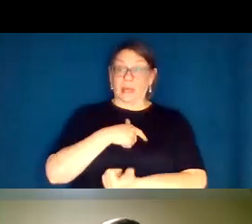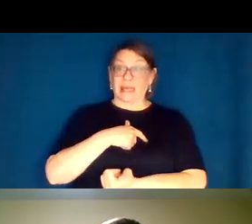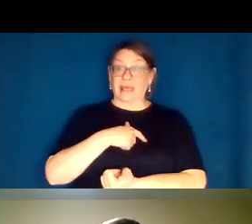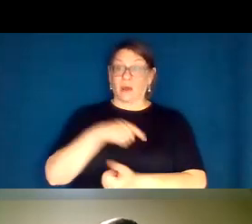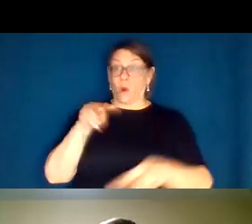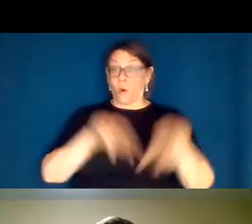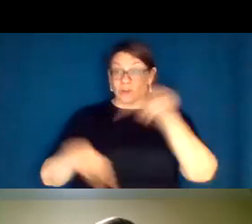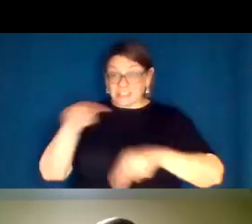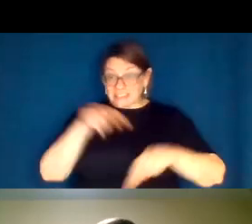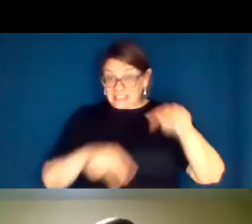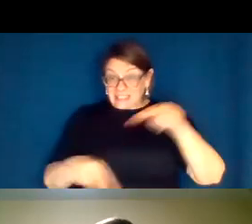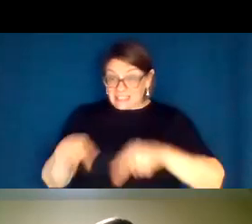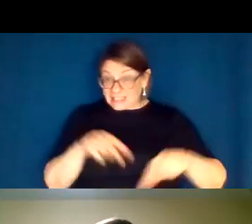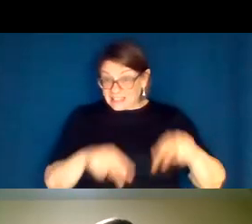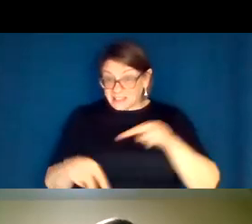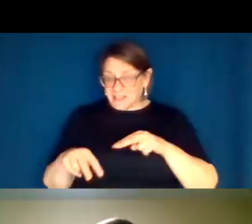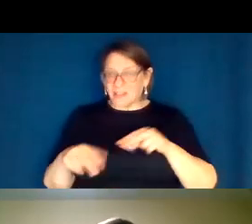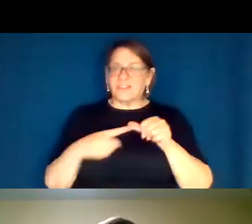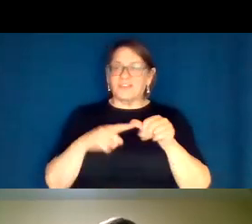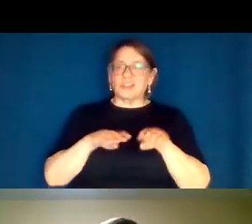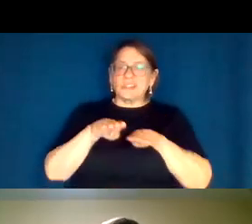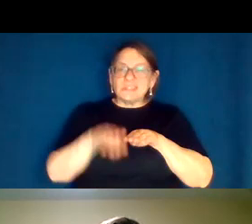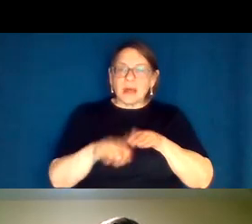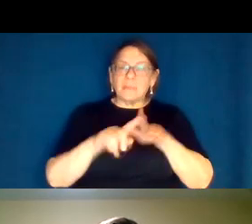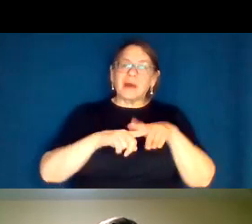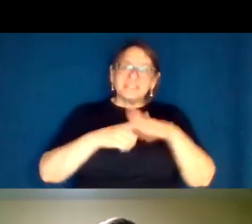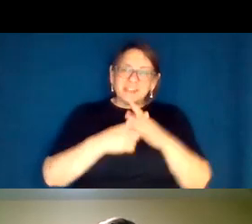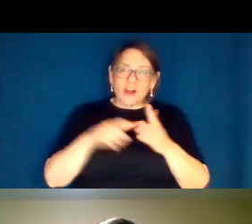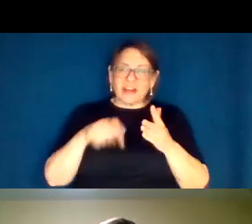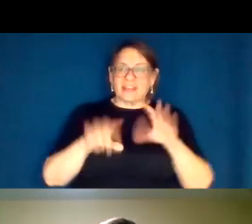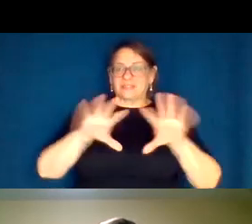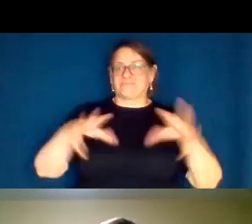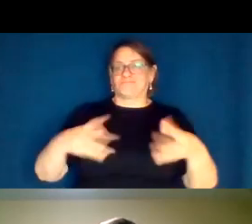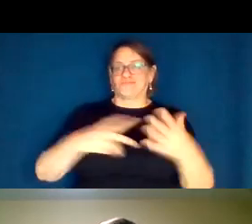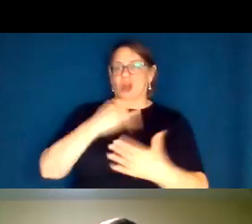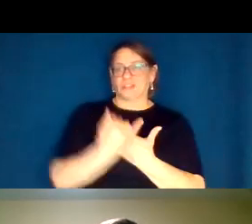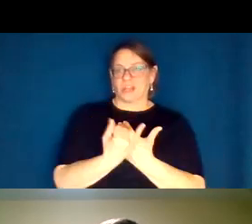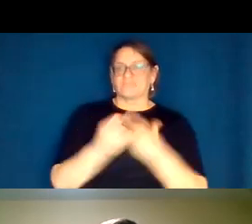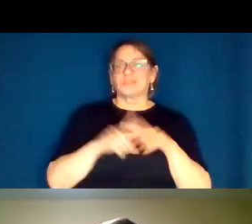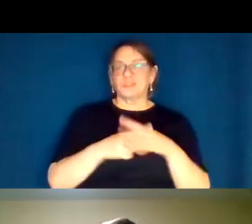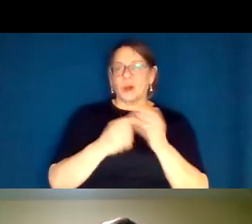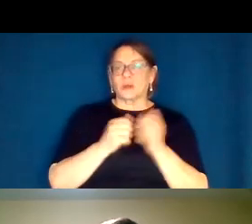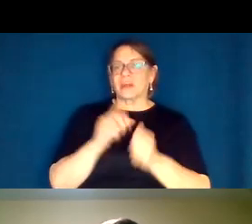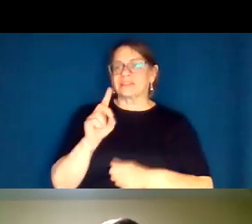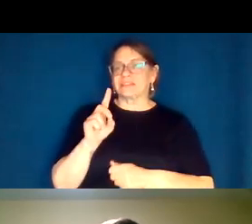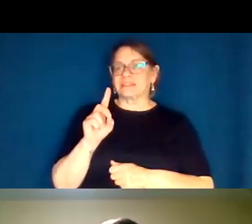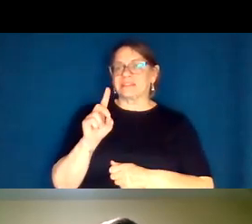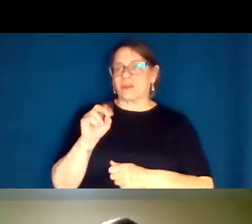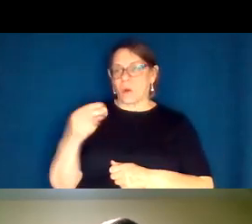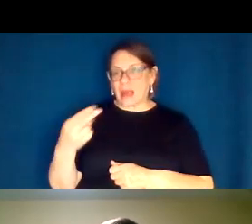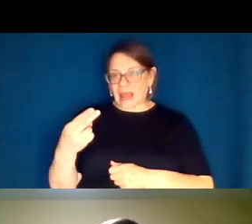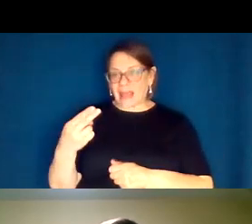oversees and kind of the natural first step of starting the ecosystem started with Department of Health,